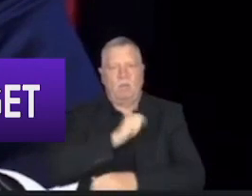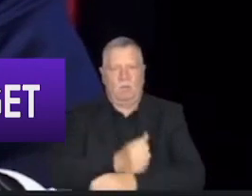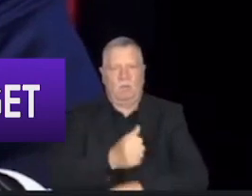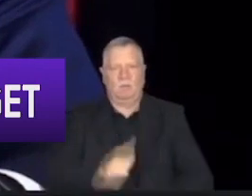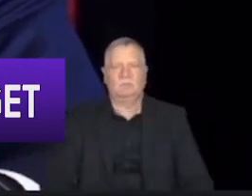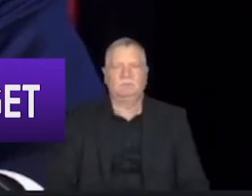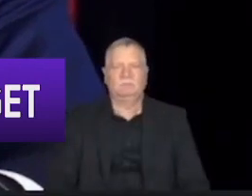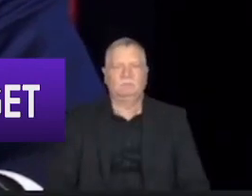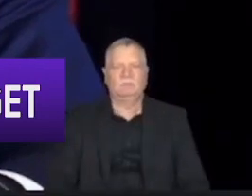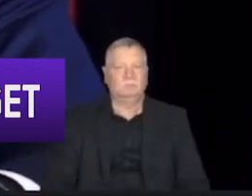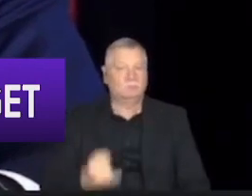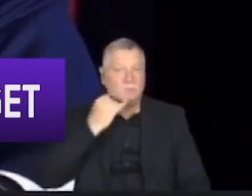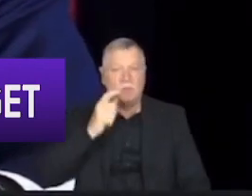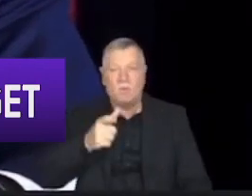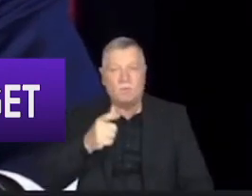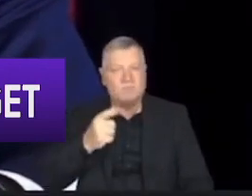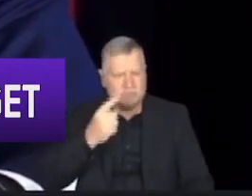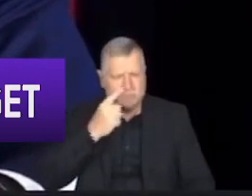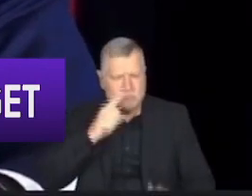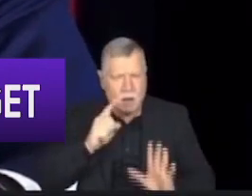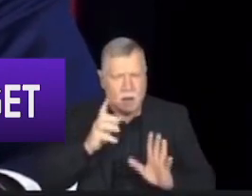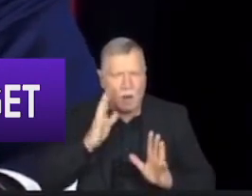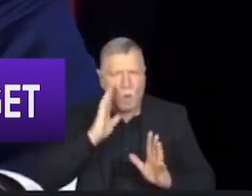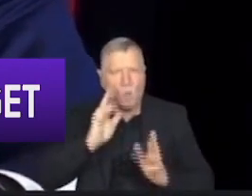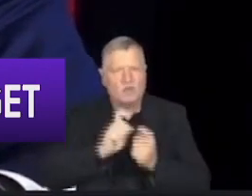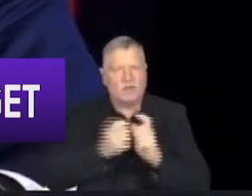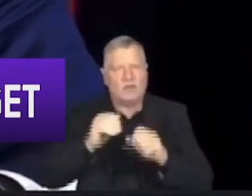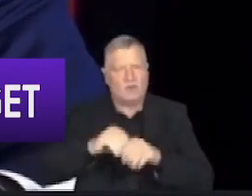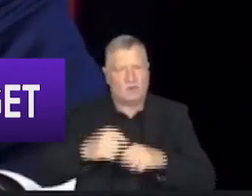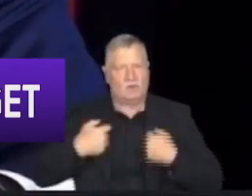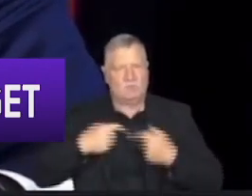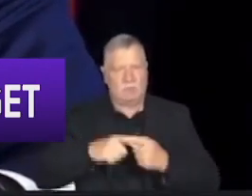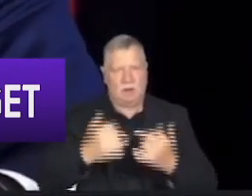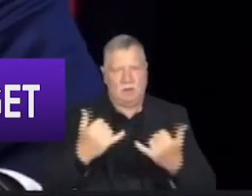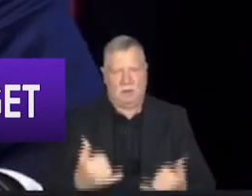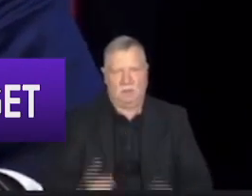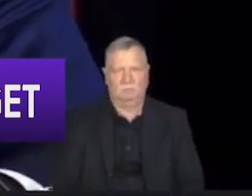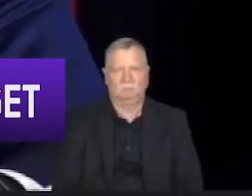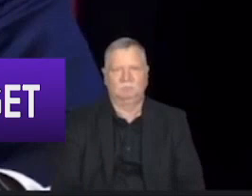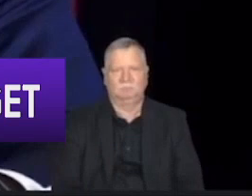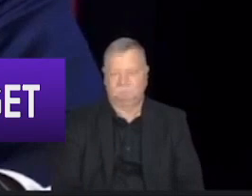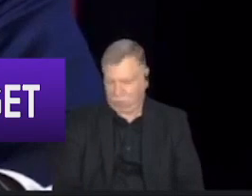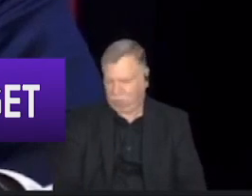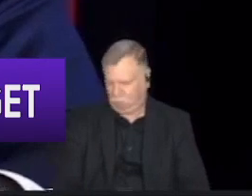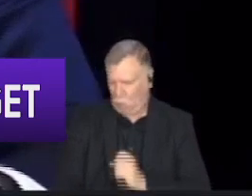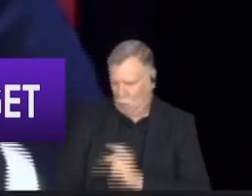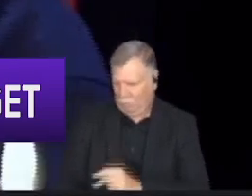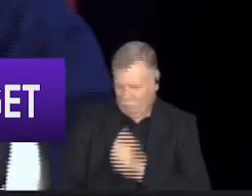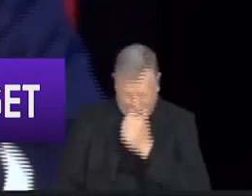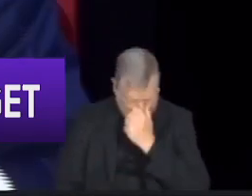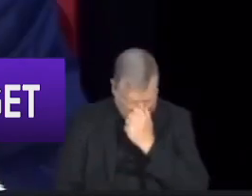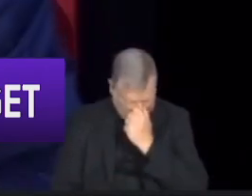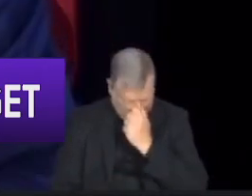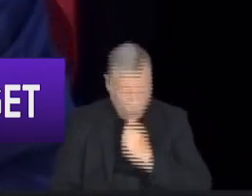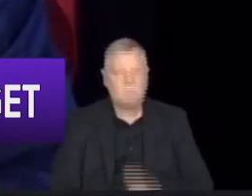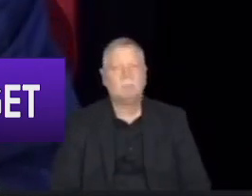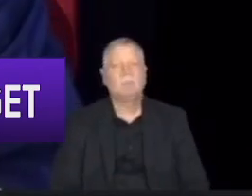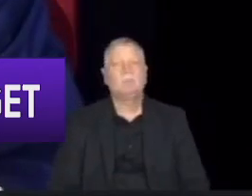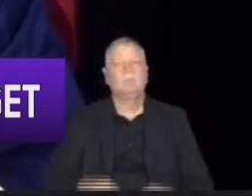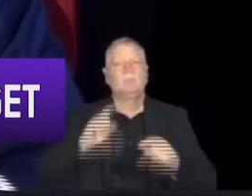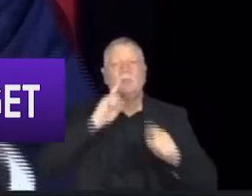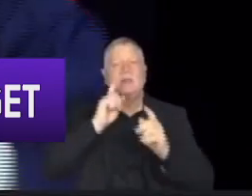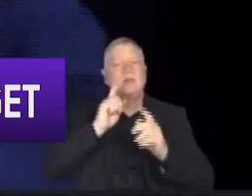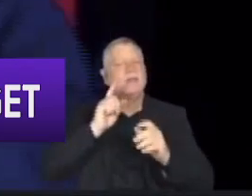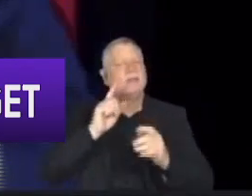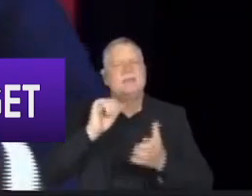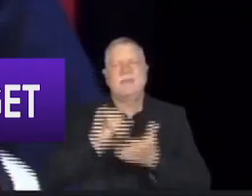branch, the improvements to the police retirement system, and increases to the personnel of the educational system,